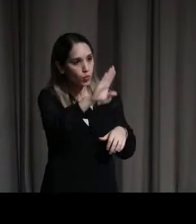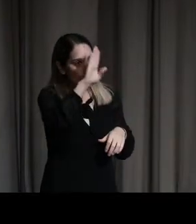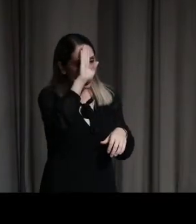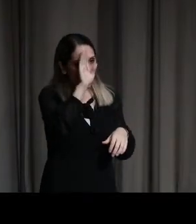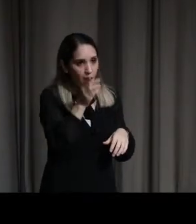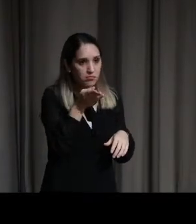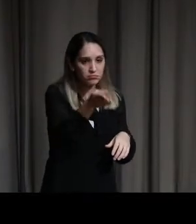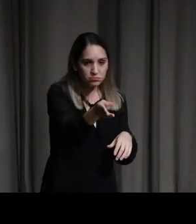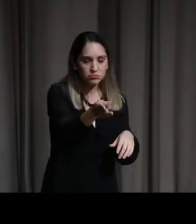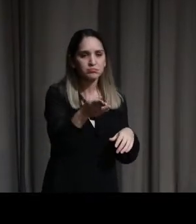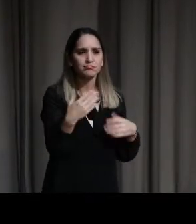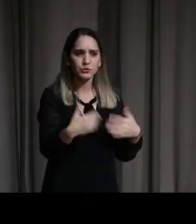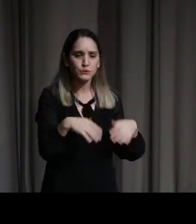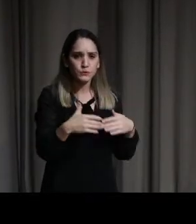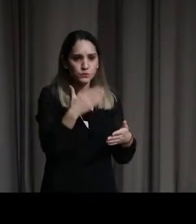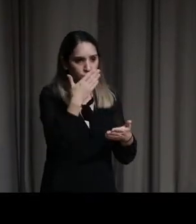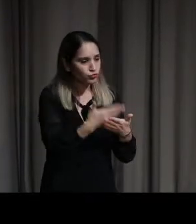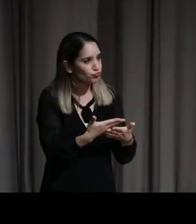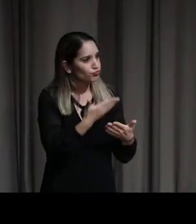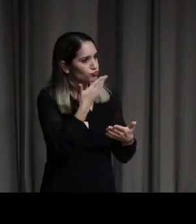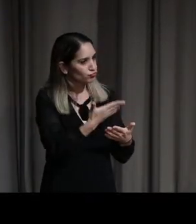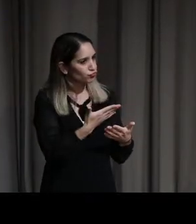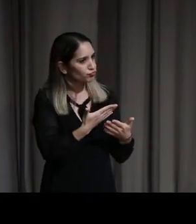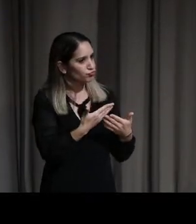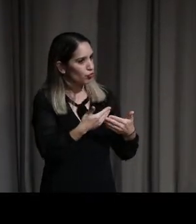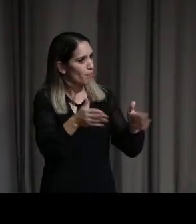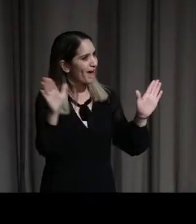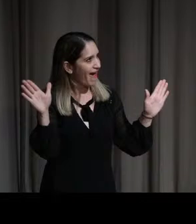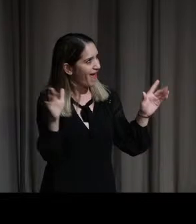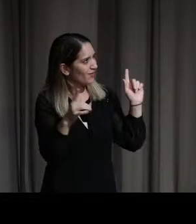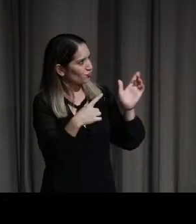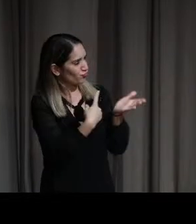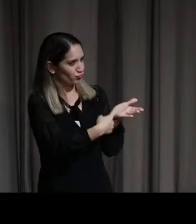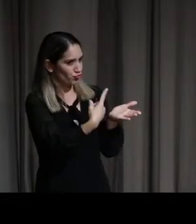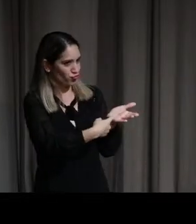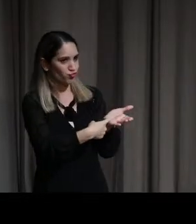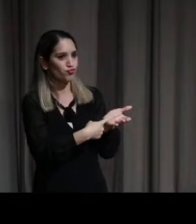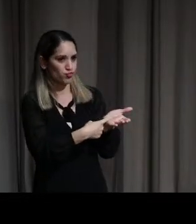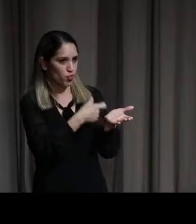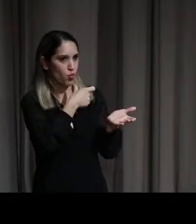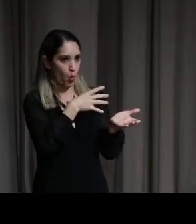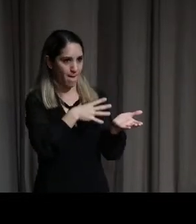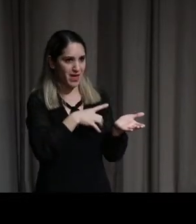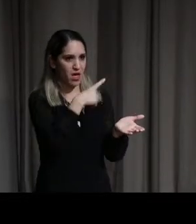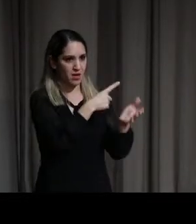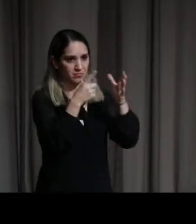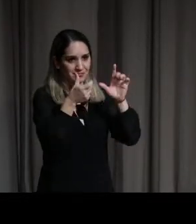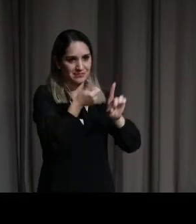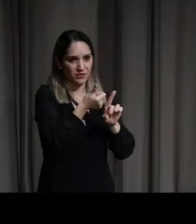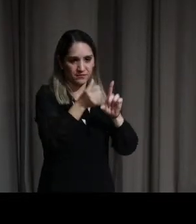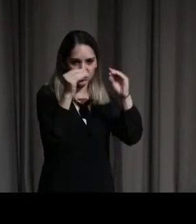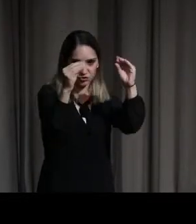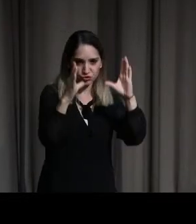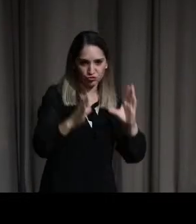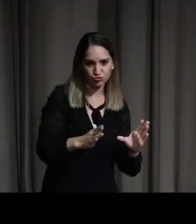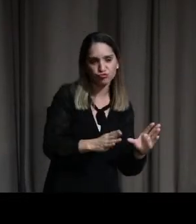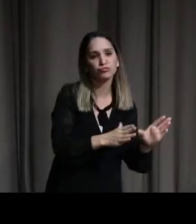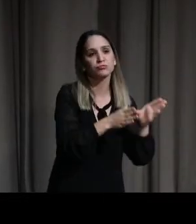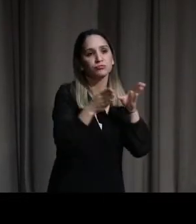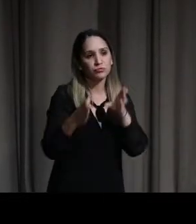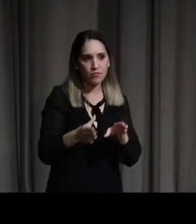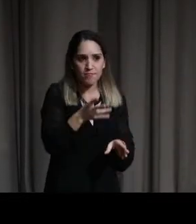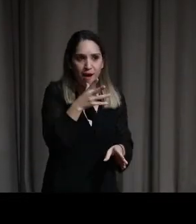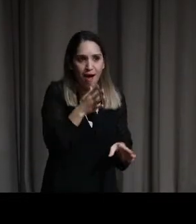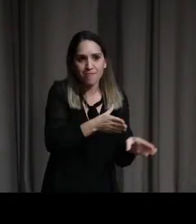that's a really good way to start with the woman as the educator, as the mother, as the